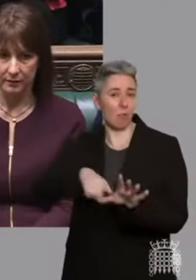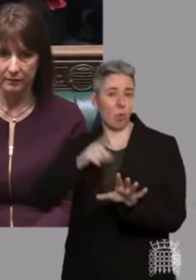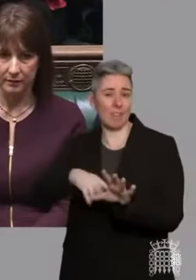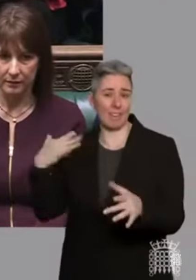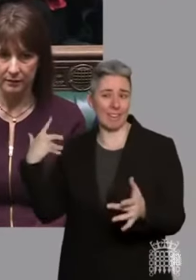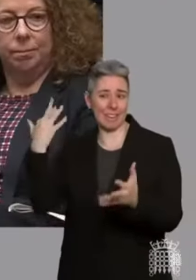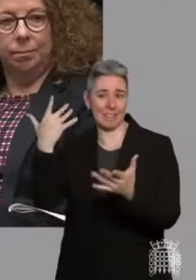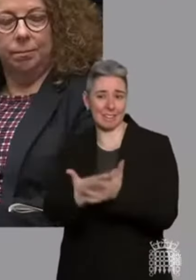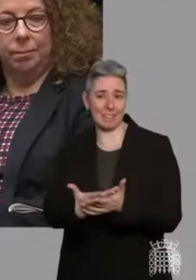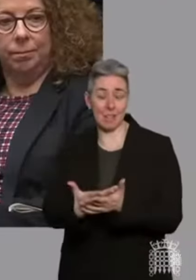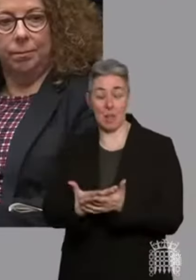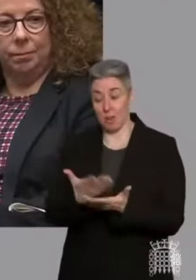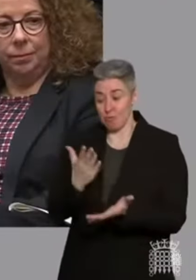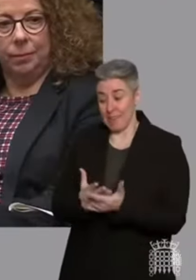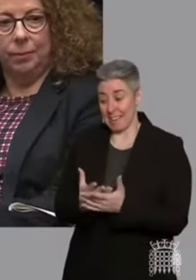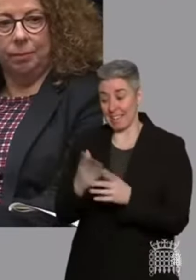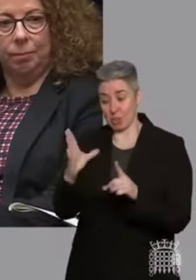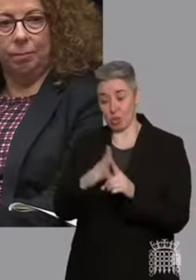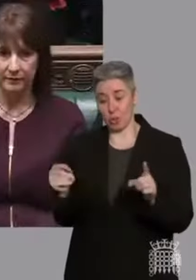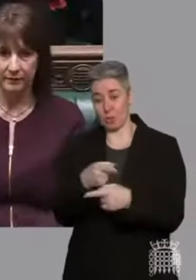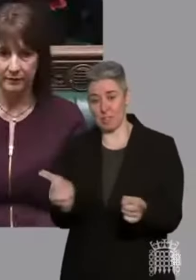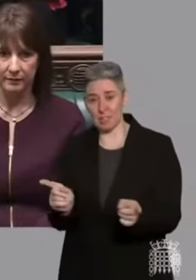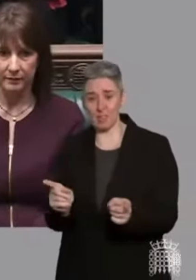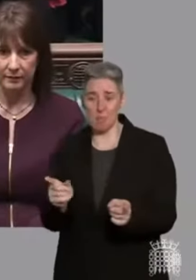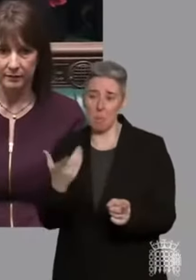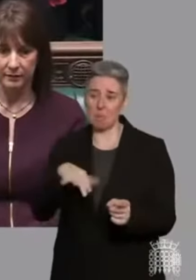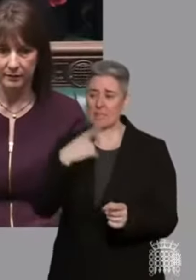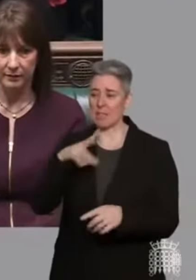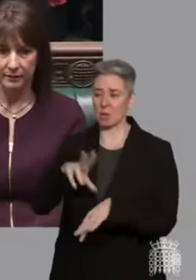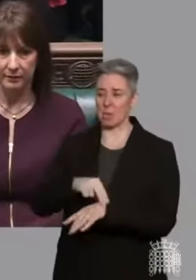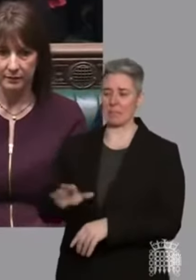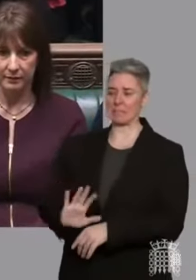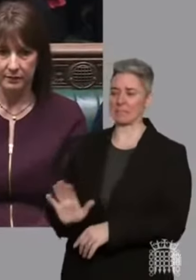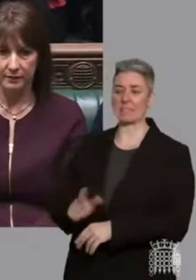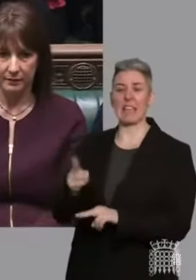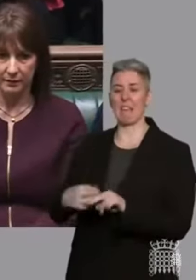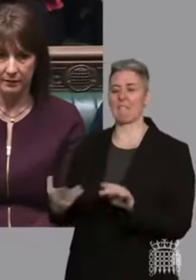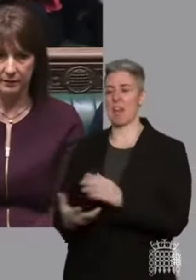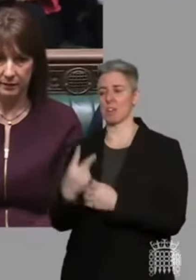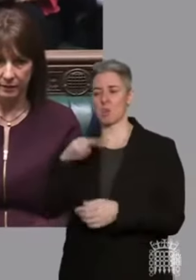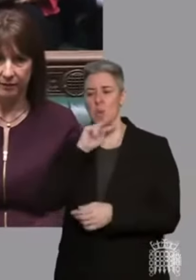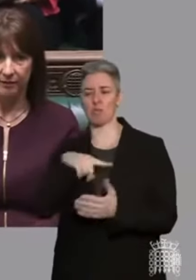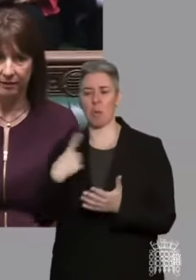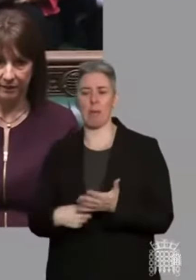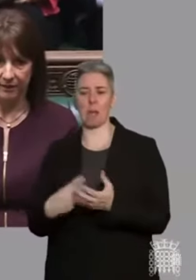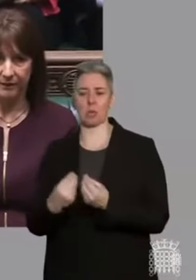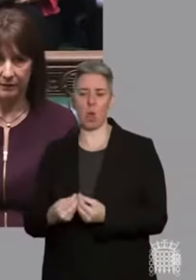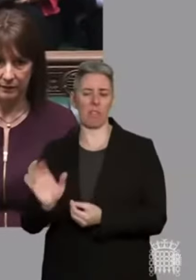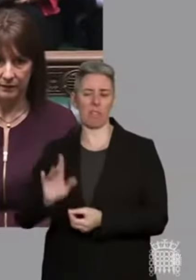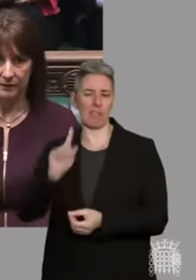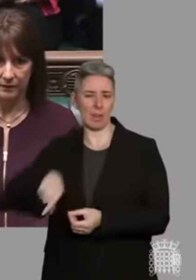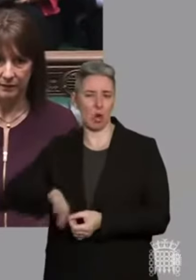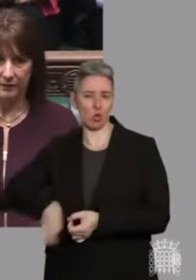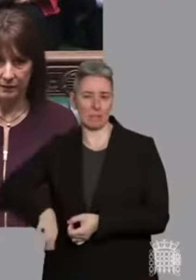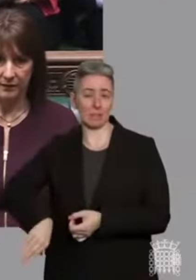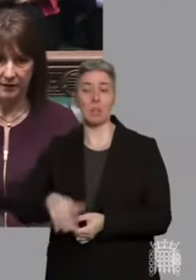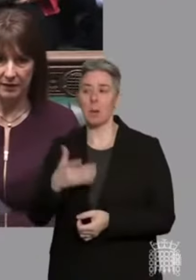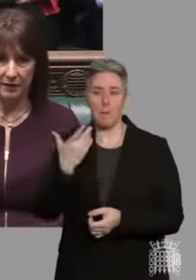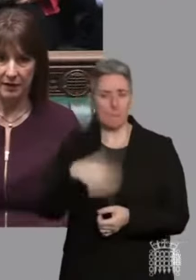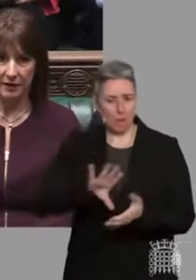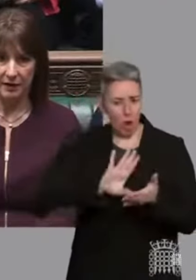under £200 worth of goods. We've got rid of that shoplifters charter and working hard to make sure that we take a grip where they lost